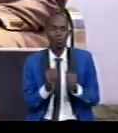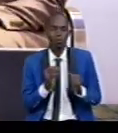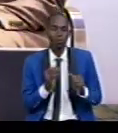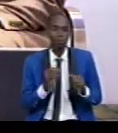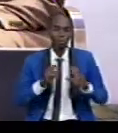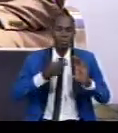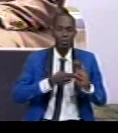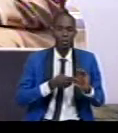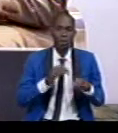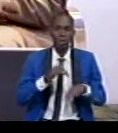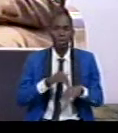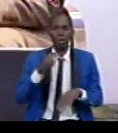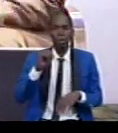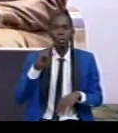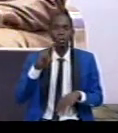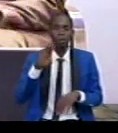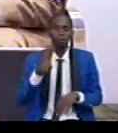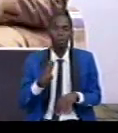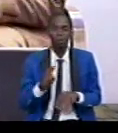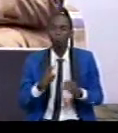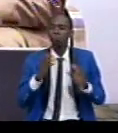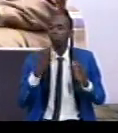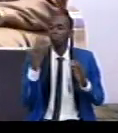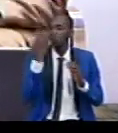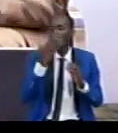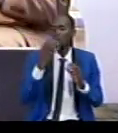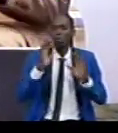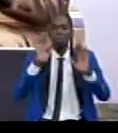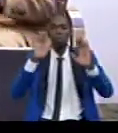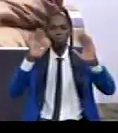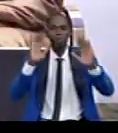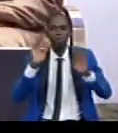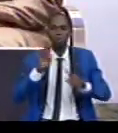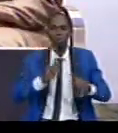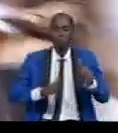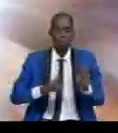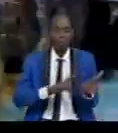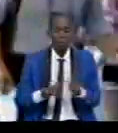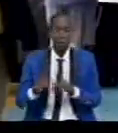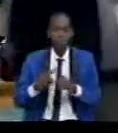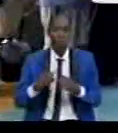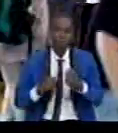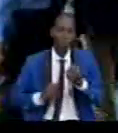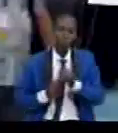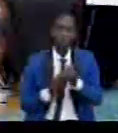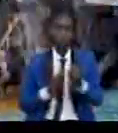the NRB. Amazing people, wonderful people, ready to work with us.